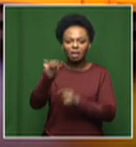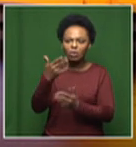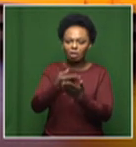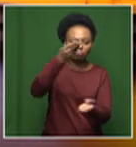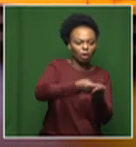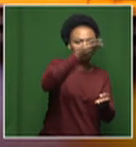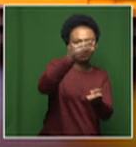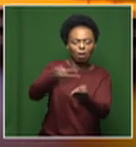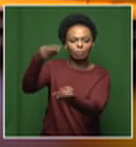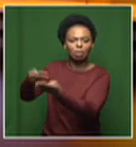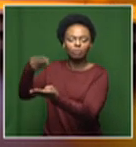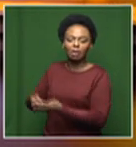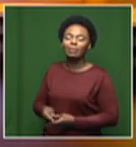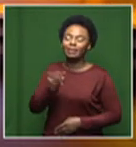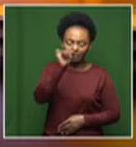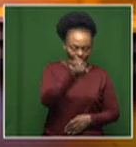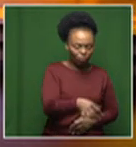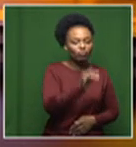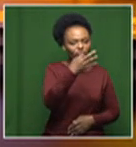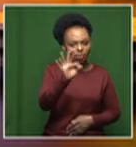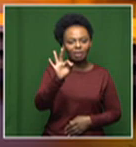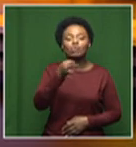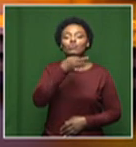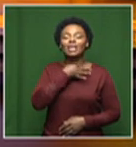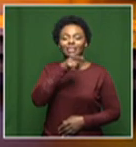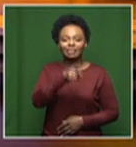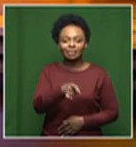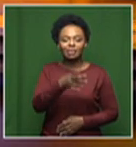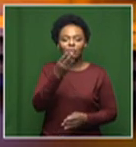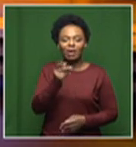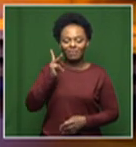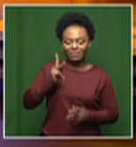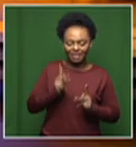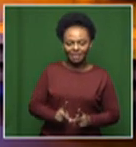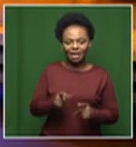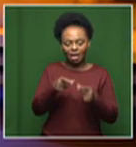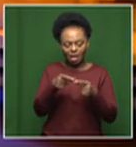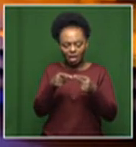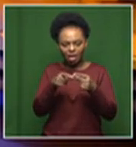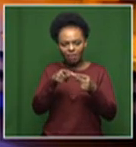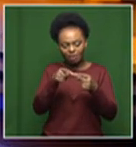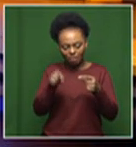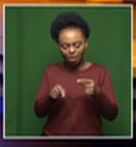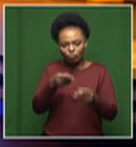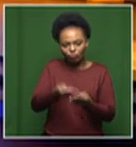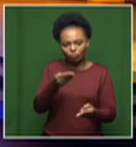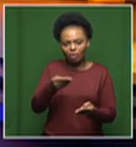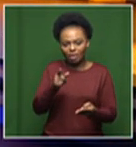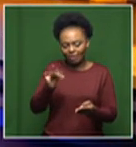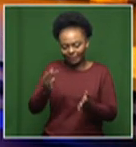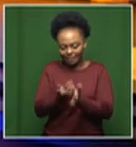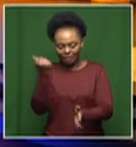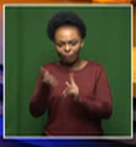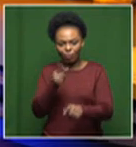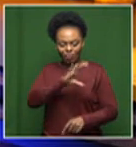100%. I think the biggest risk with the tap and go system, however, is the physical card or the physical device. If that's taken from the